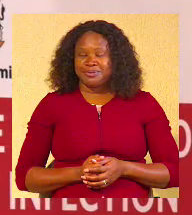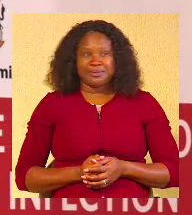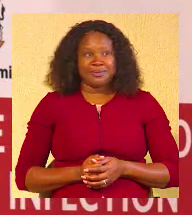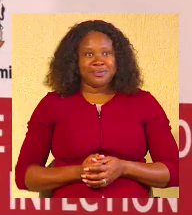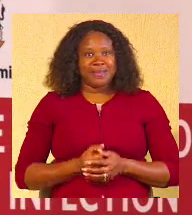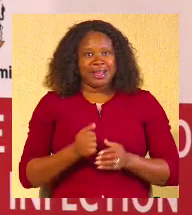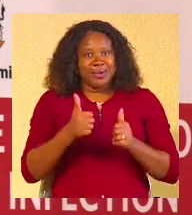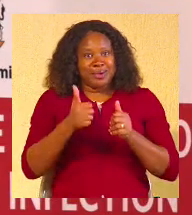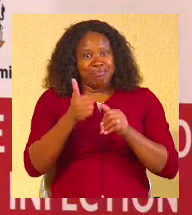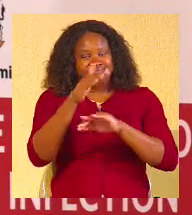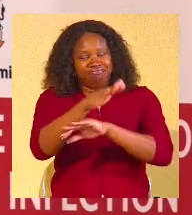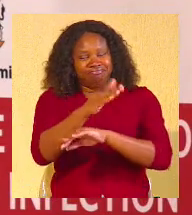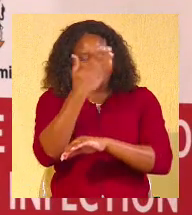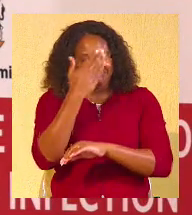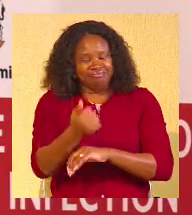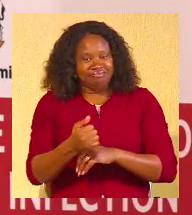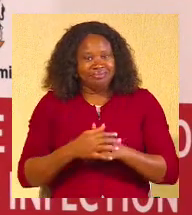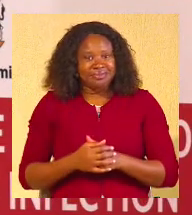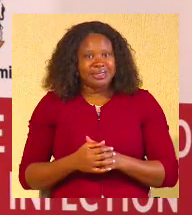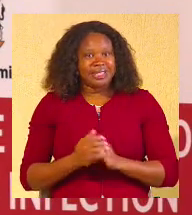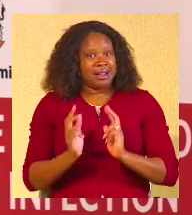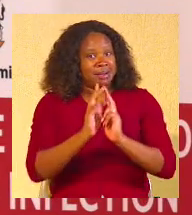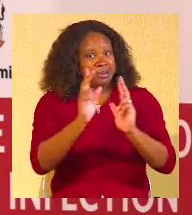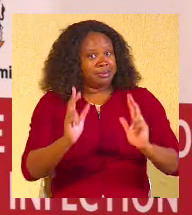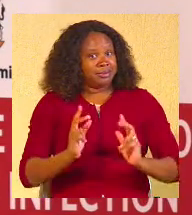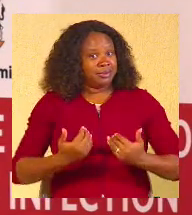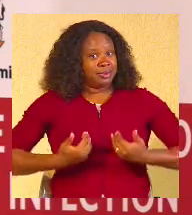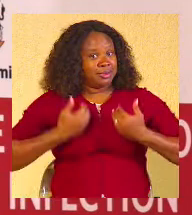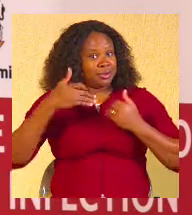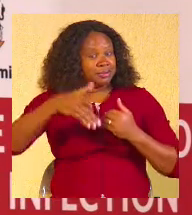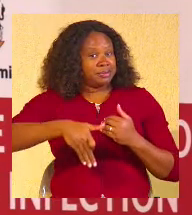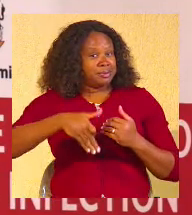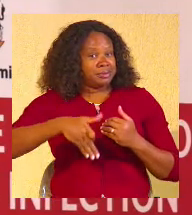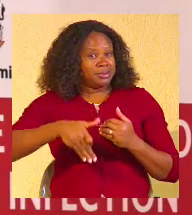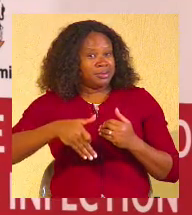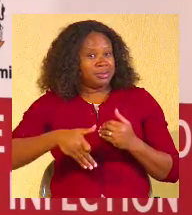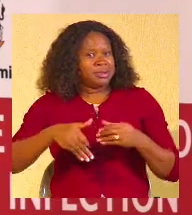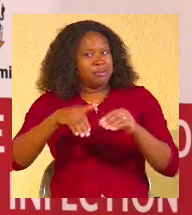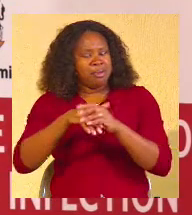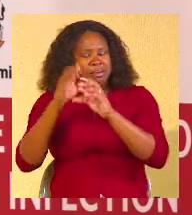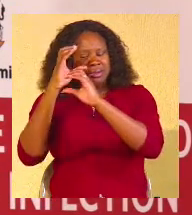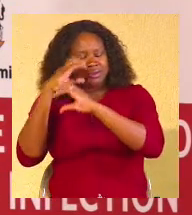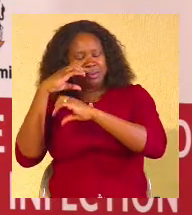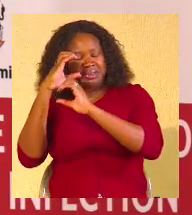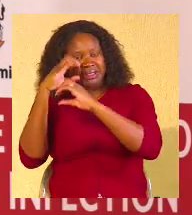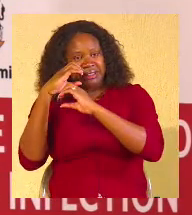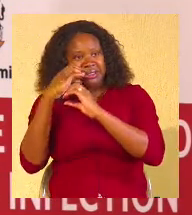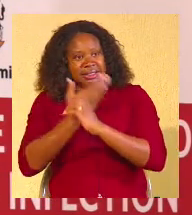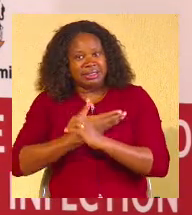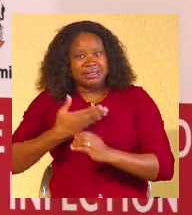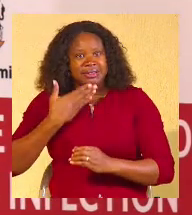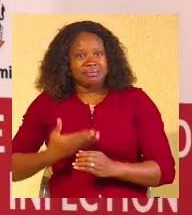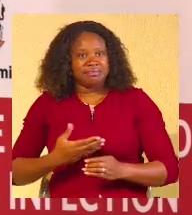Good afternoon, dear Namibian youth, members of the media, ladies and